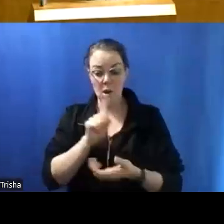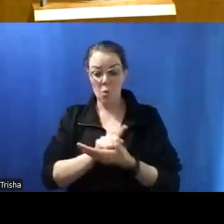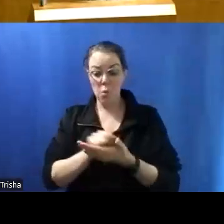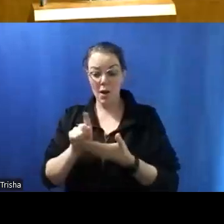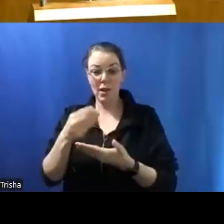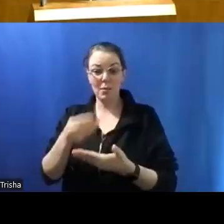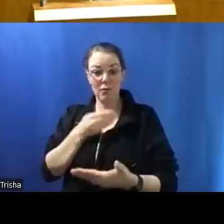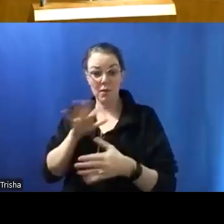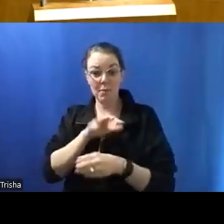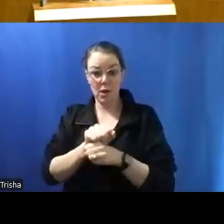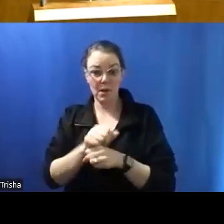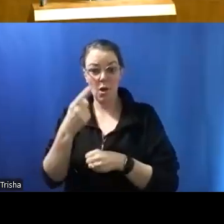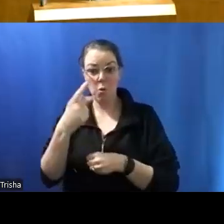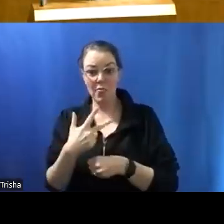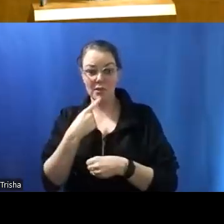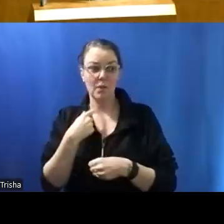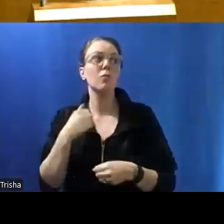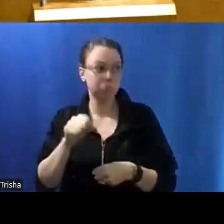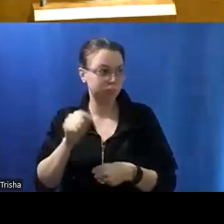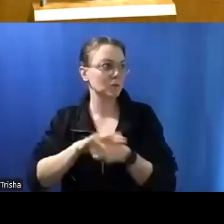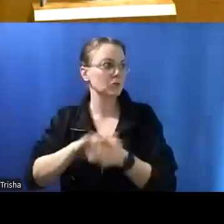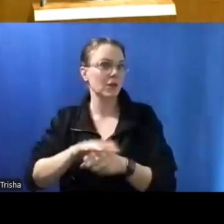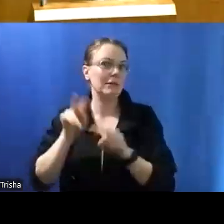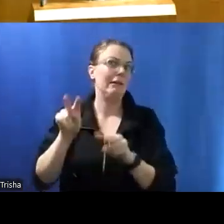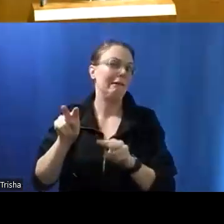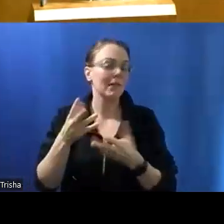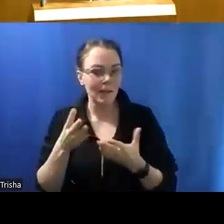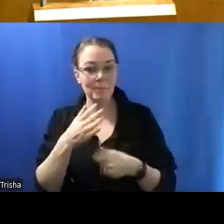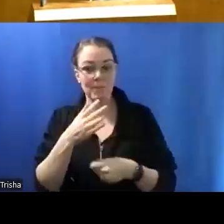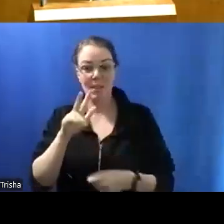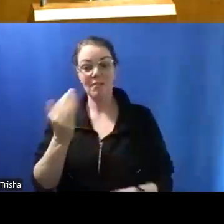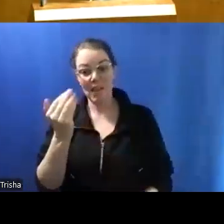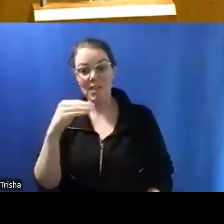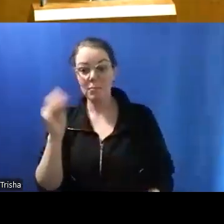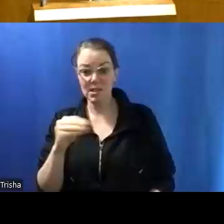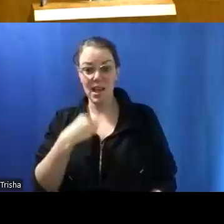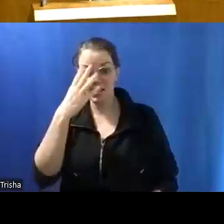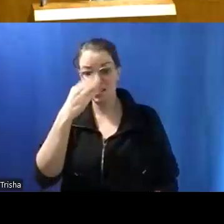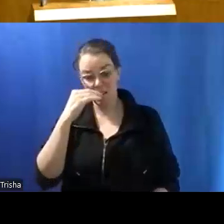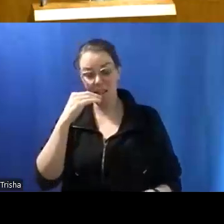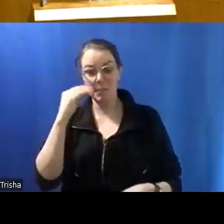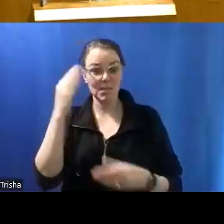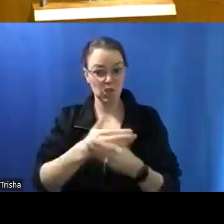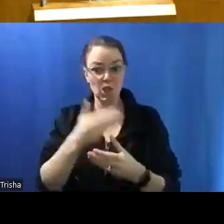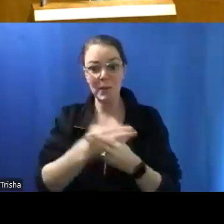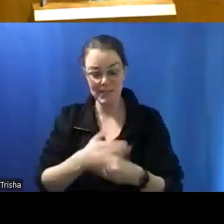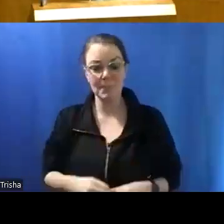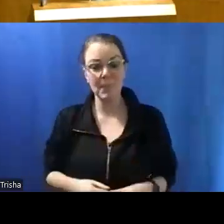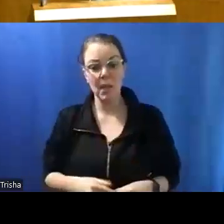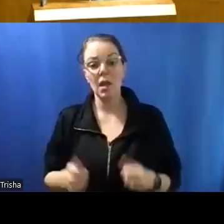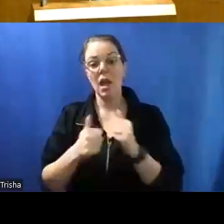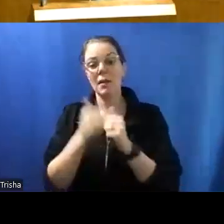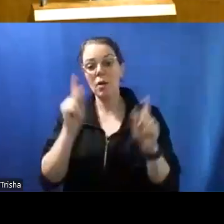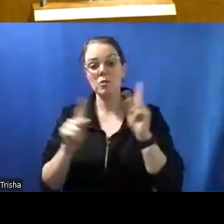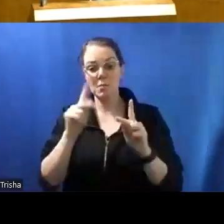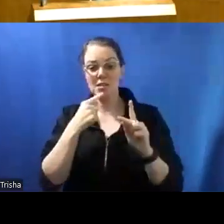reported themselves to be stressed, and 15% had sleep disturbance. And most of the people thought the treatment